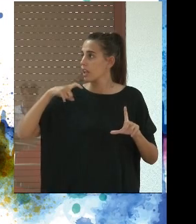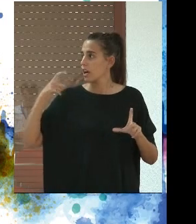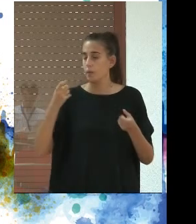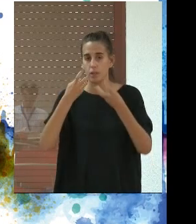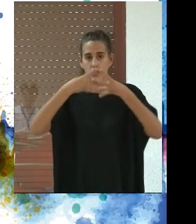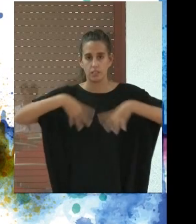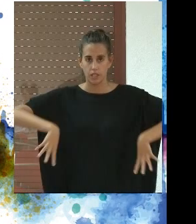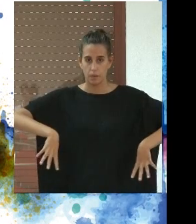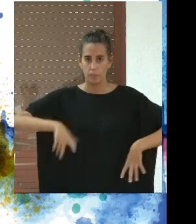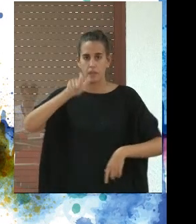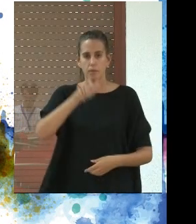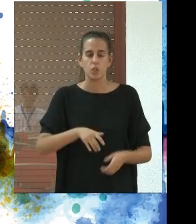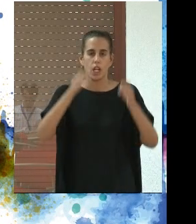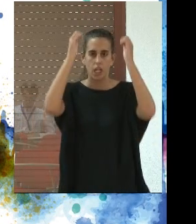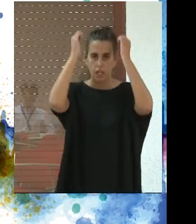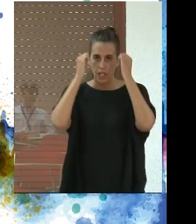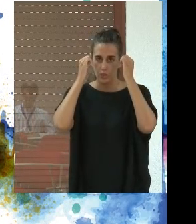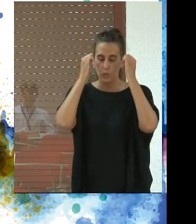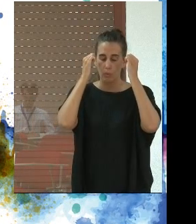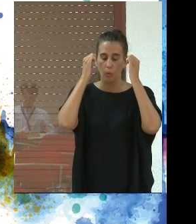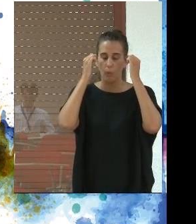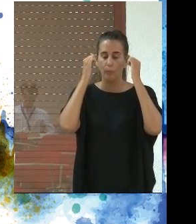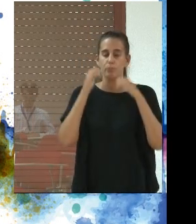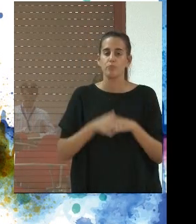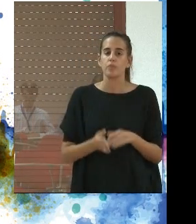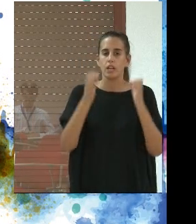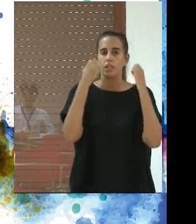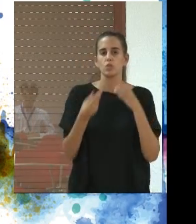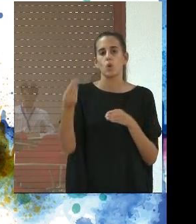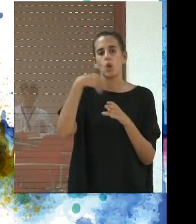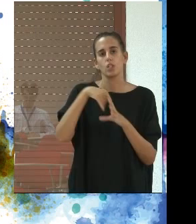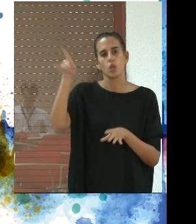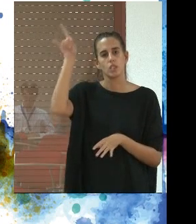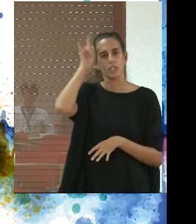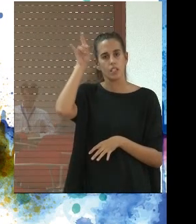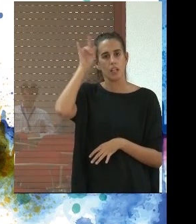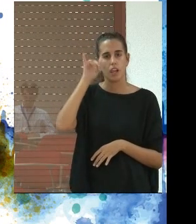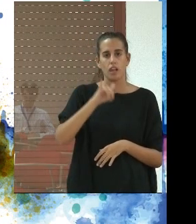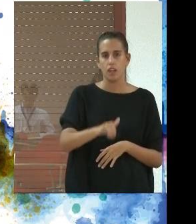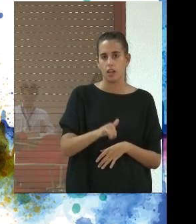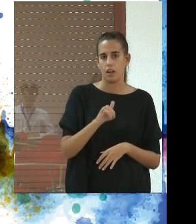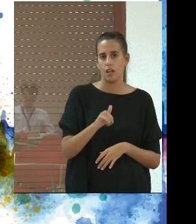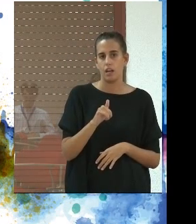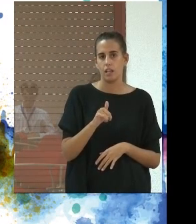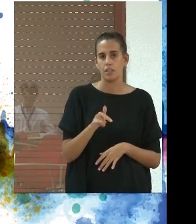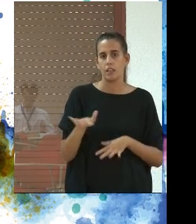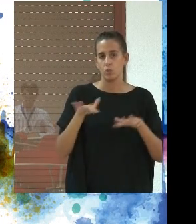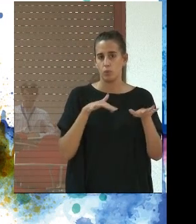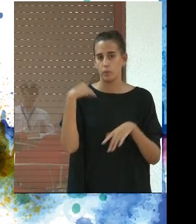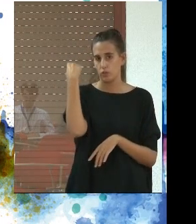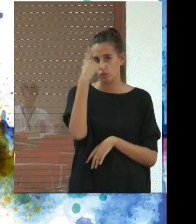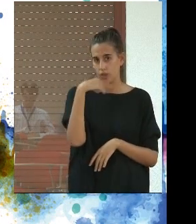And in this slide, we have the diagram. The person wears the helmet. The helmet takes the